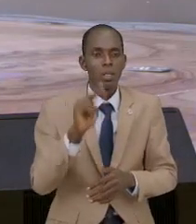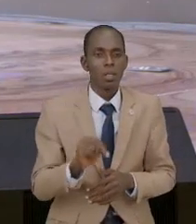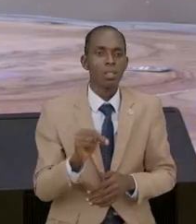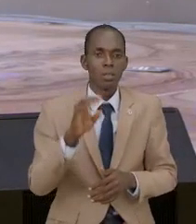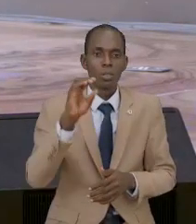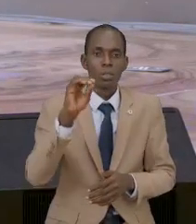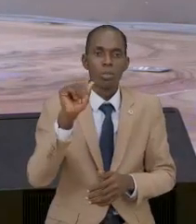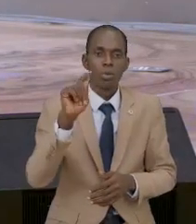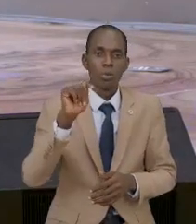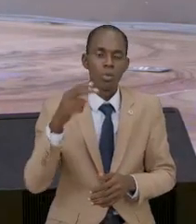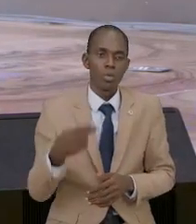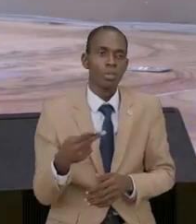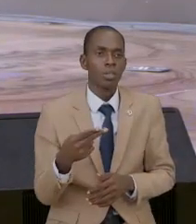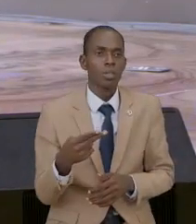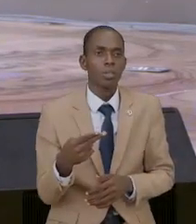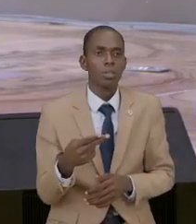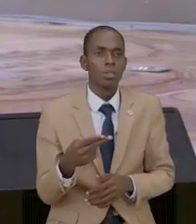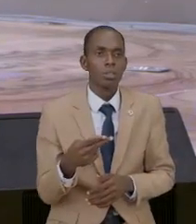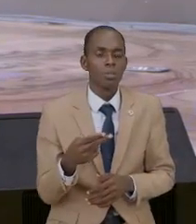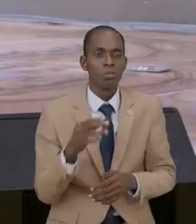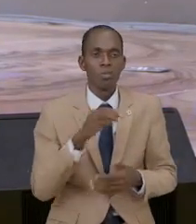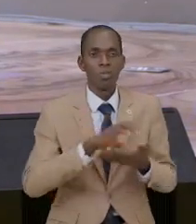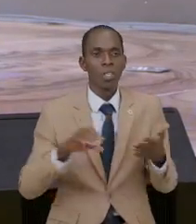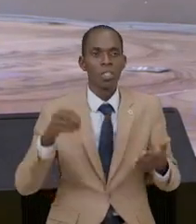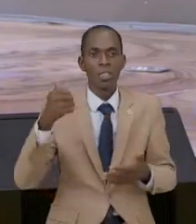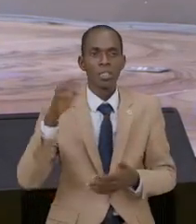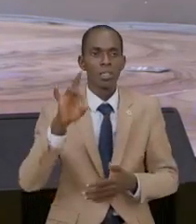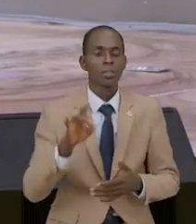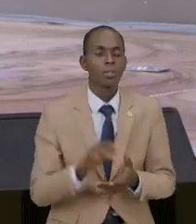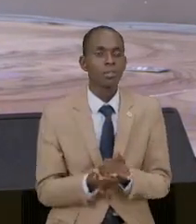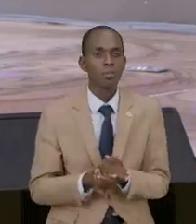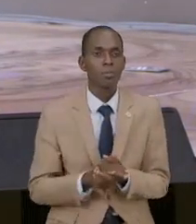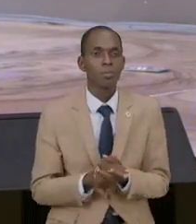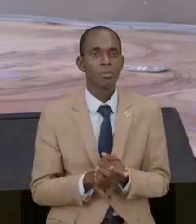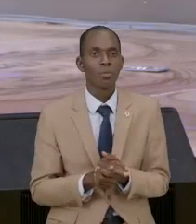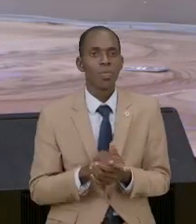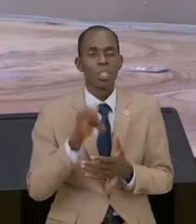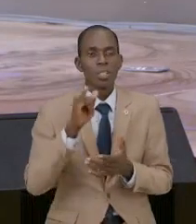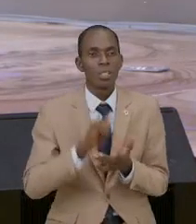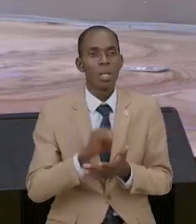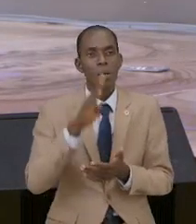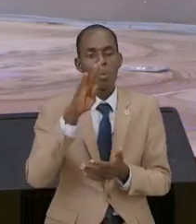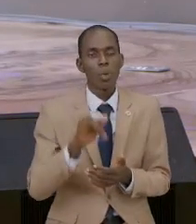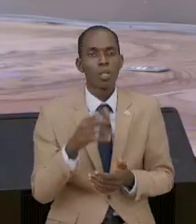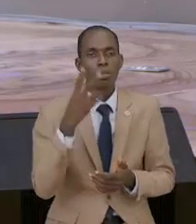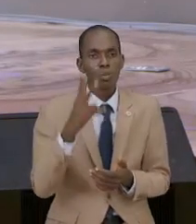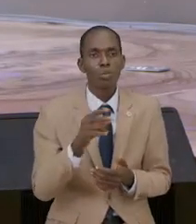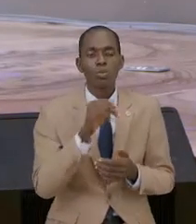Verse 18, it says in verse 18,